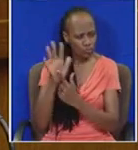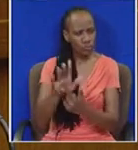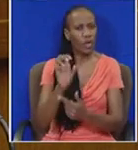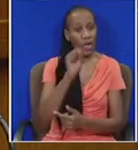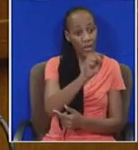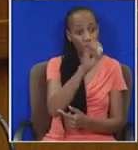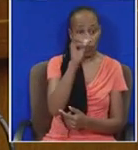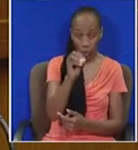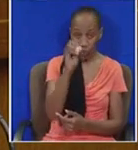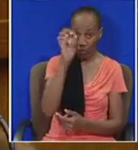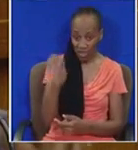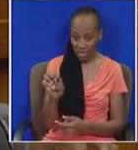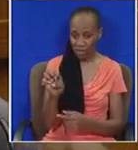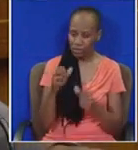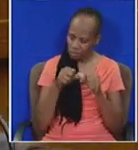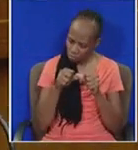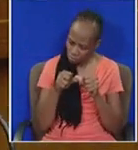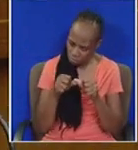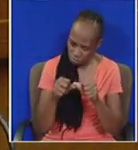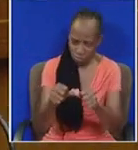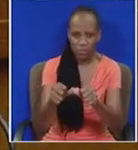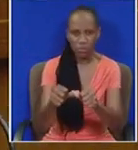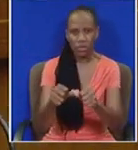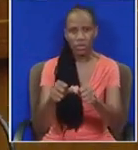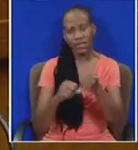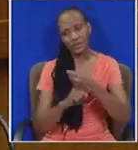thrive and support the development of other sectors of economy.